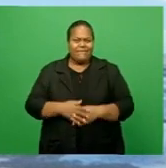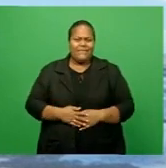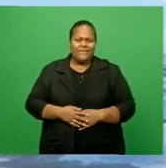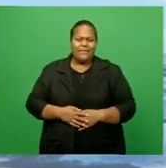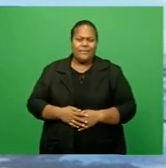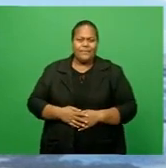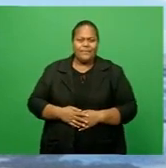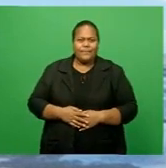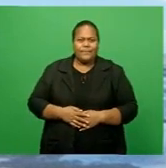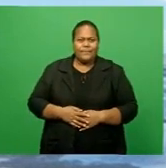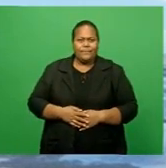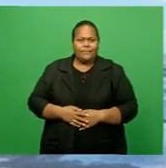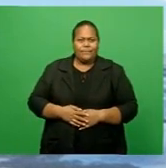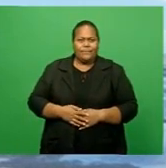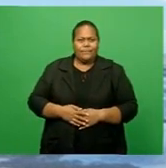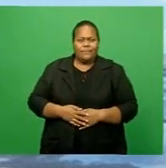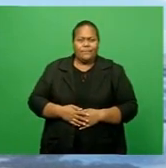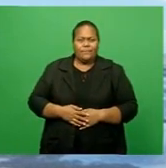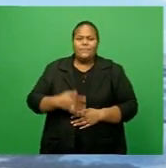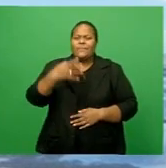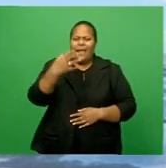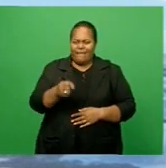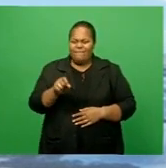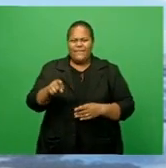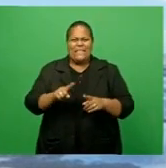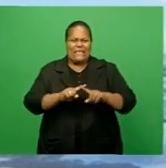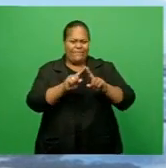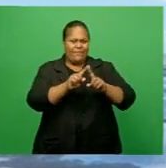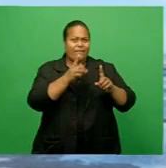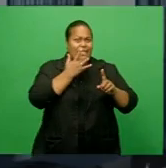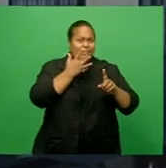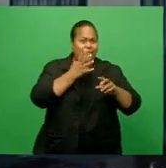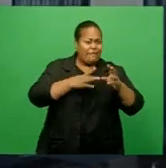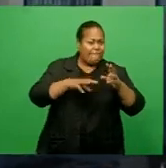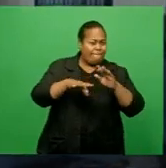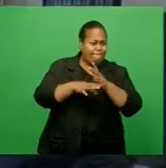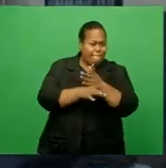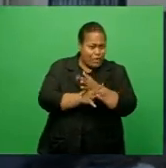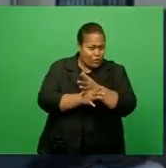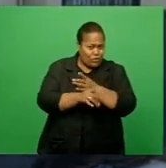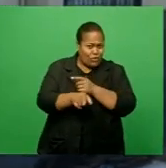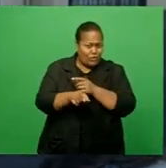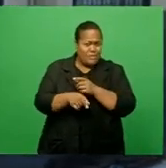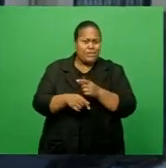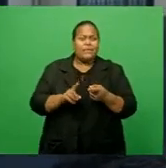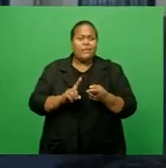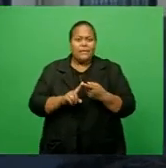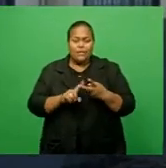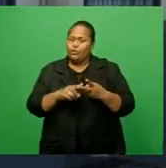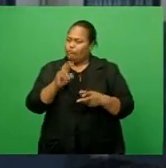even kaukaua, donu. You have